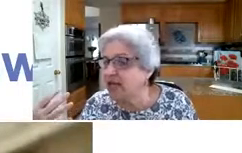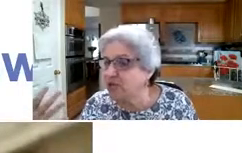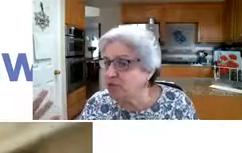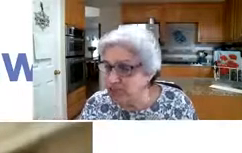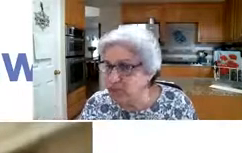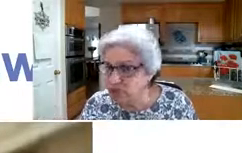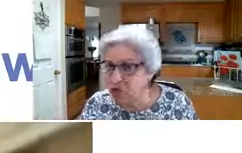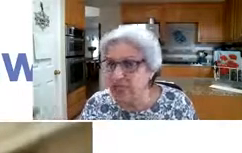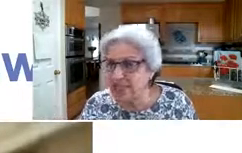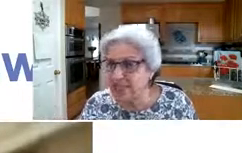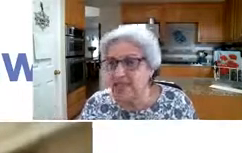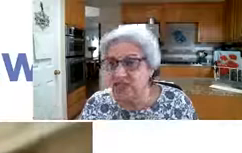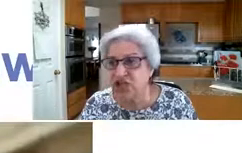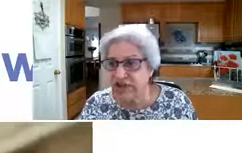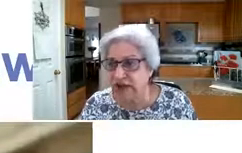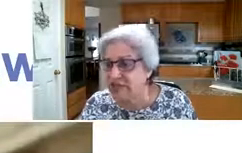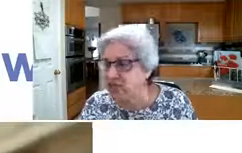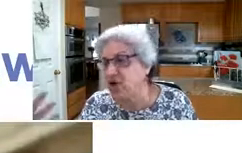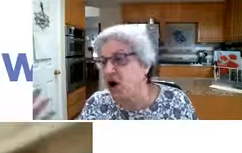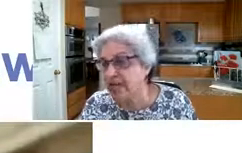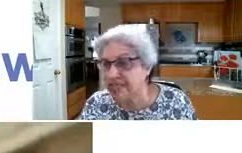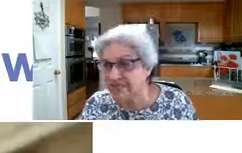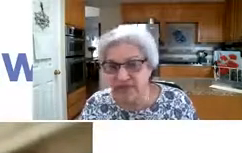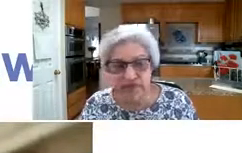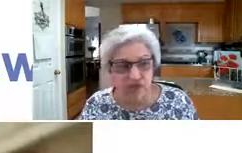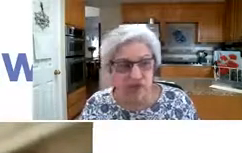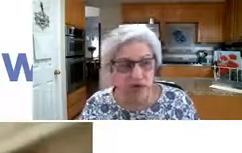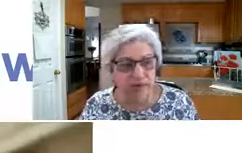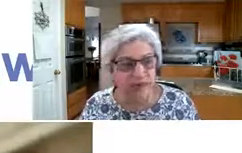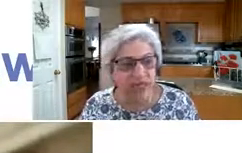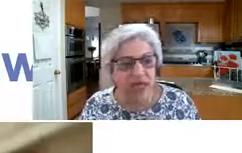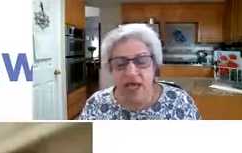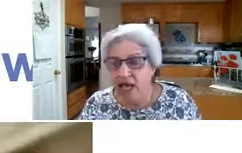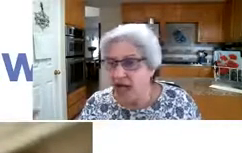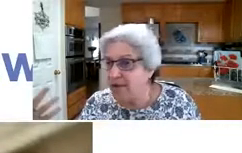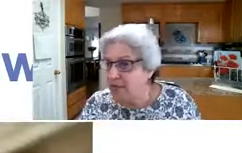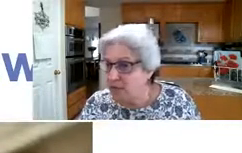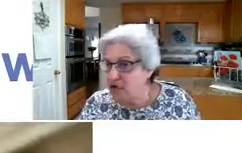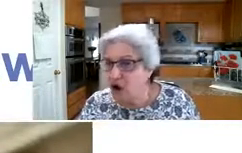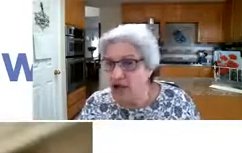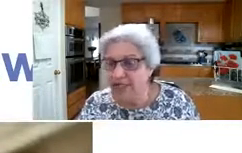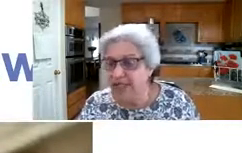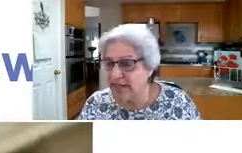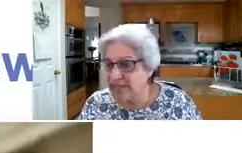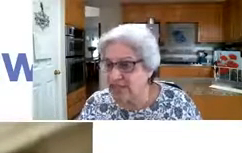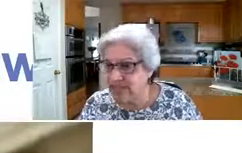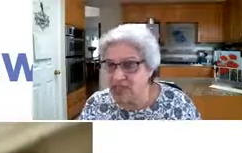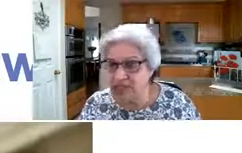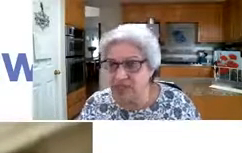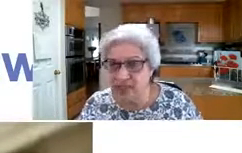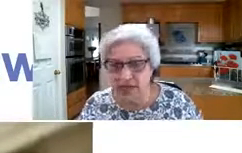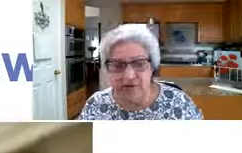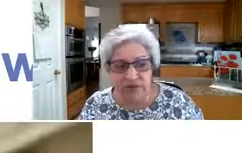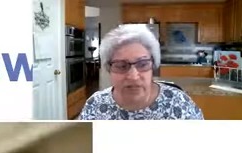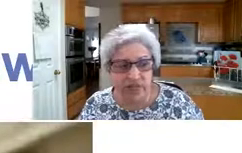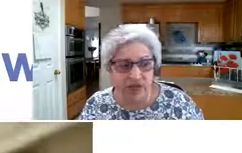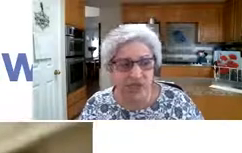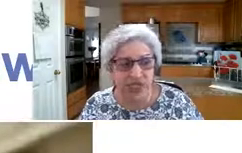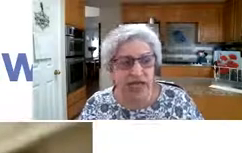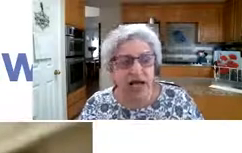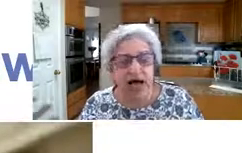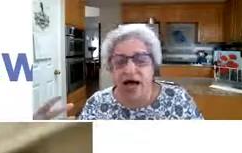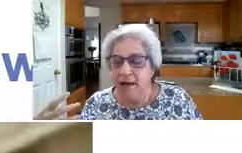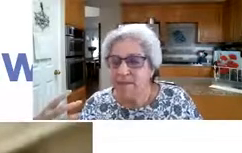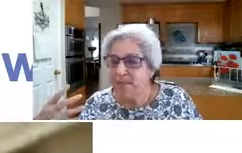and respiratory syncytial virus, or RSV for short. Those are all in advanced stages of